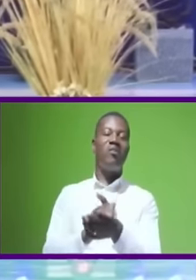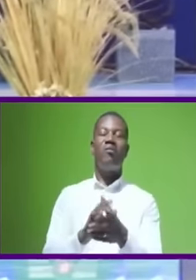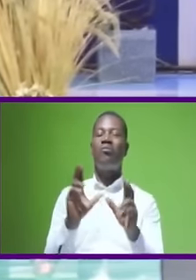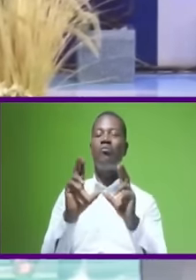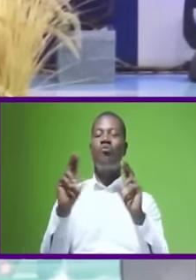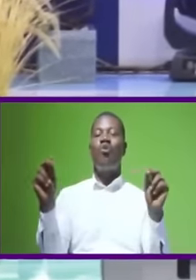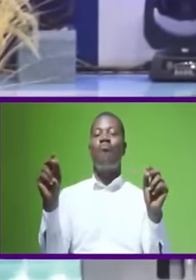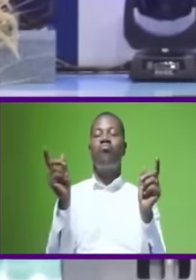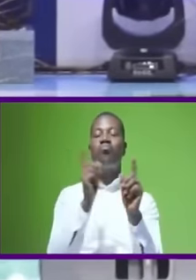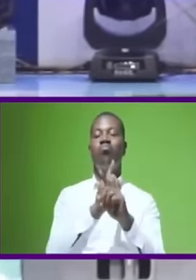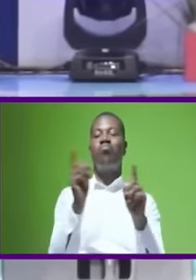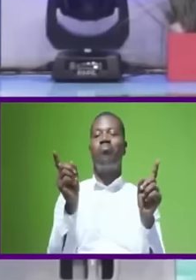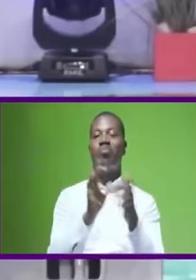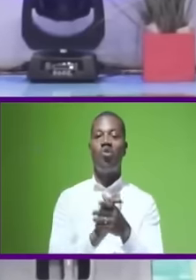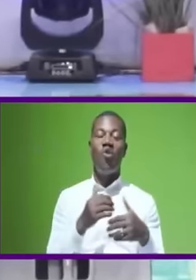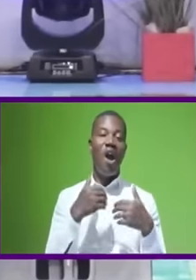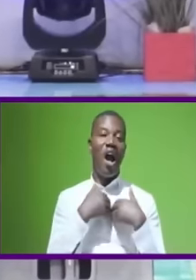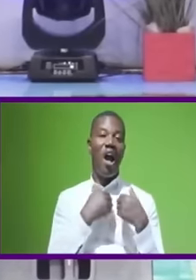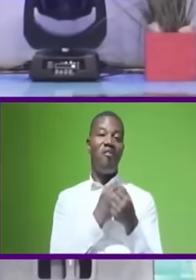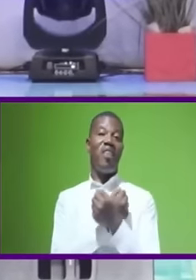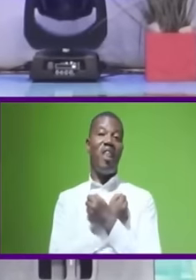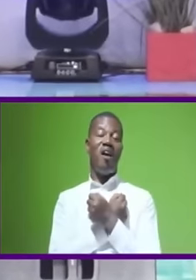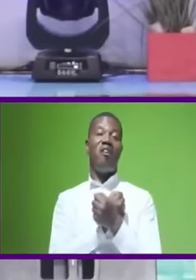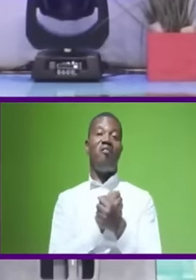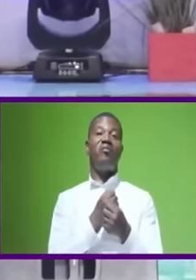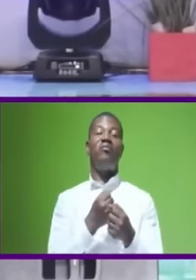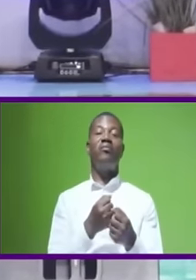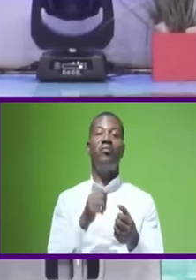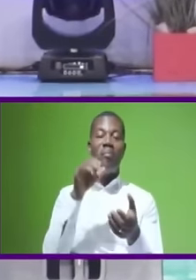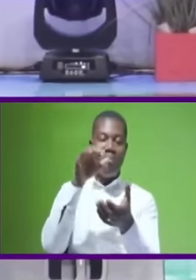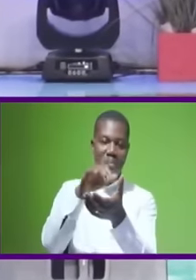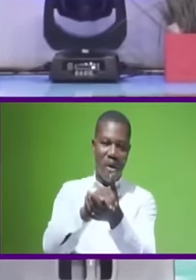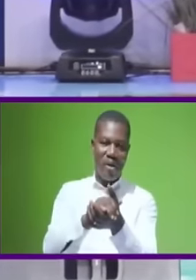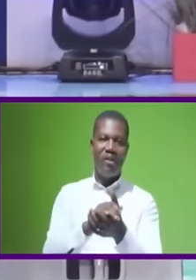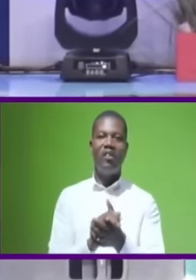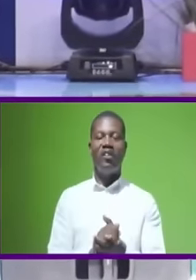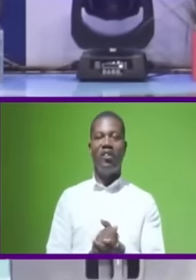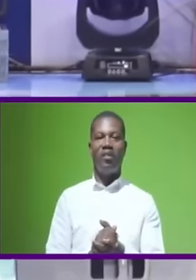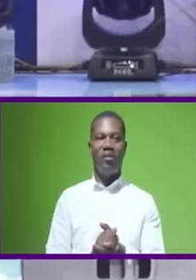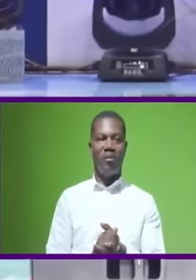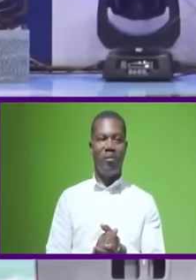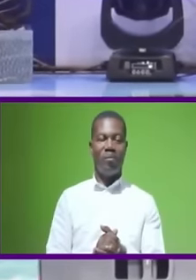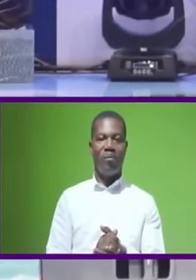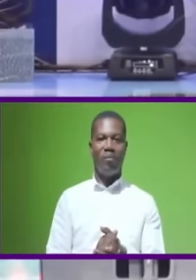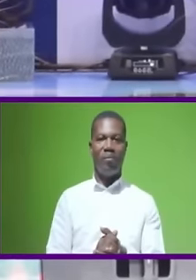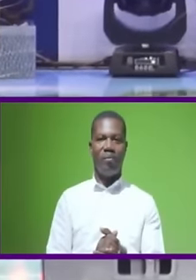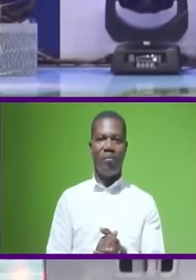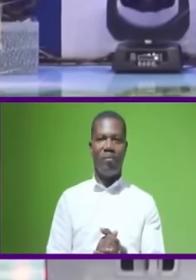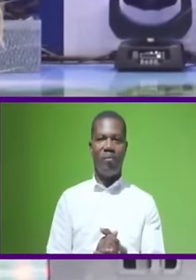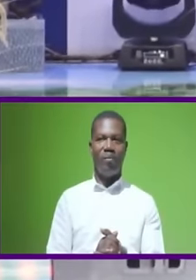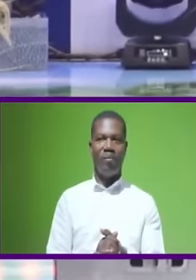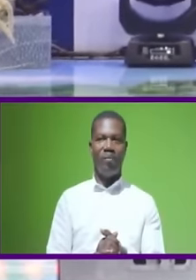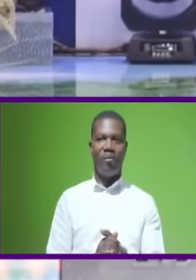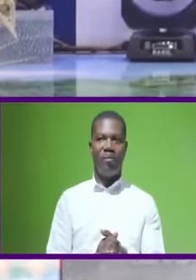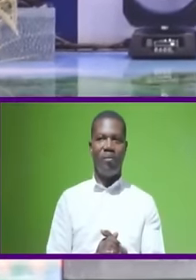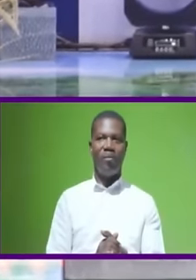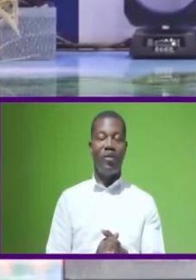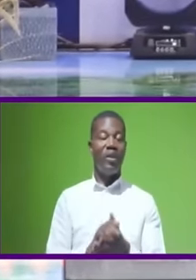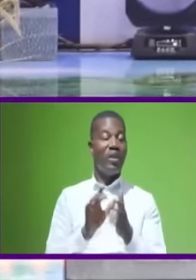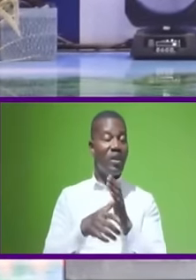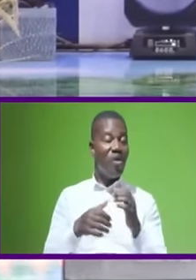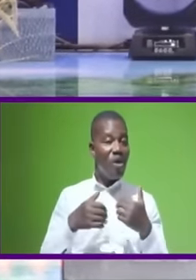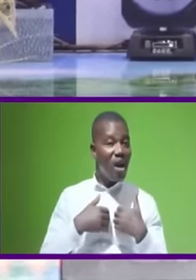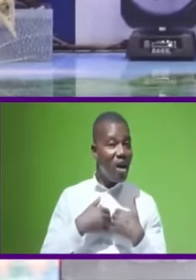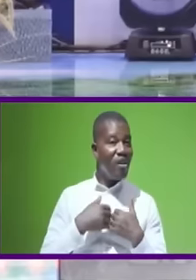marry. Yeah, what a warrior. We have love built, marriage built on the premises and of love. What kose